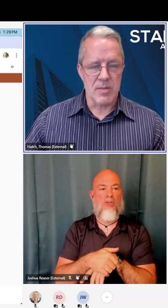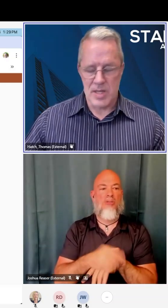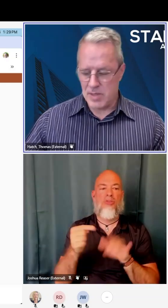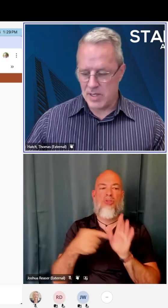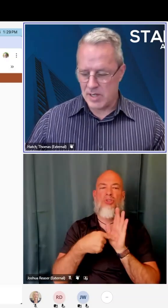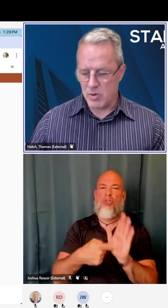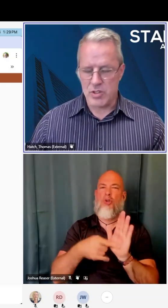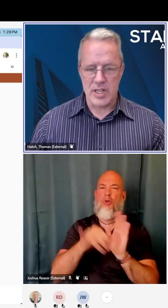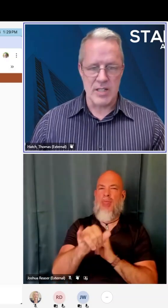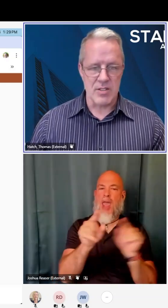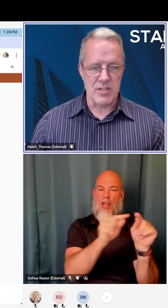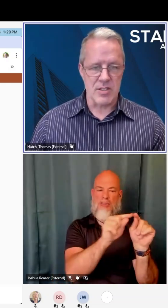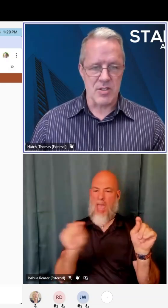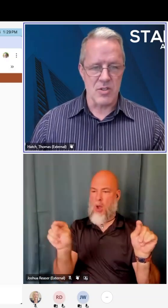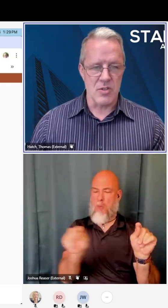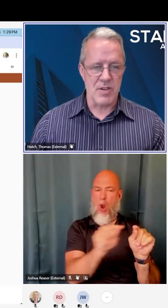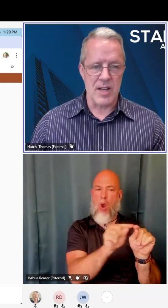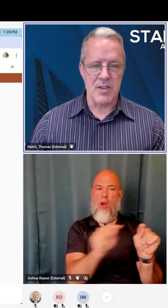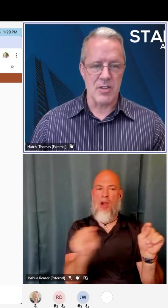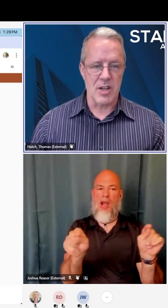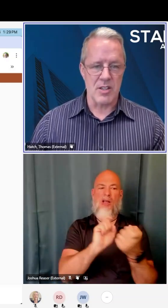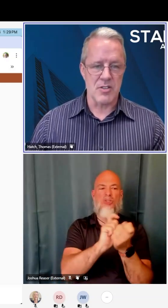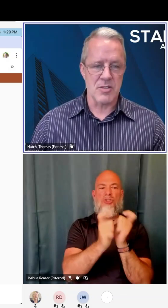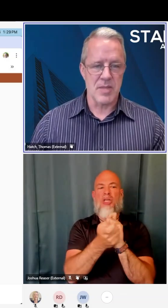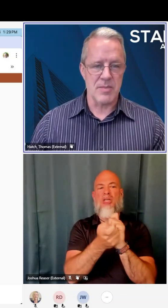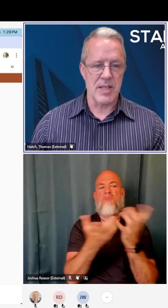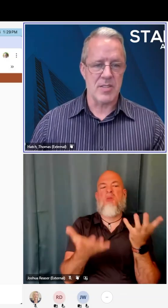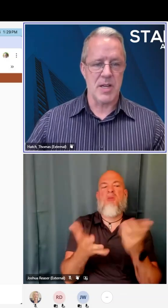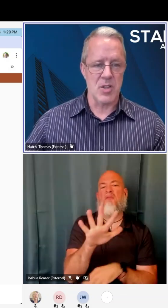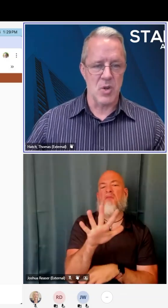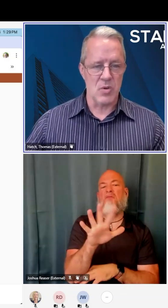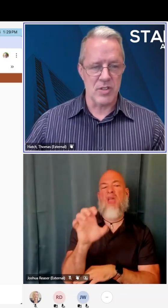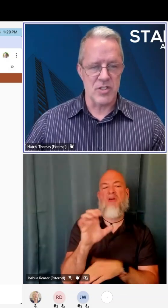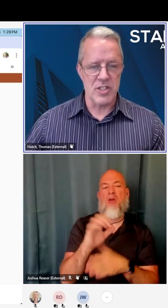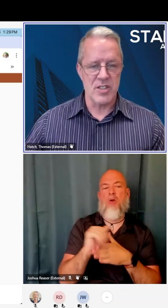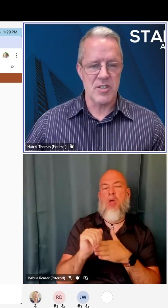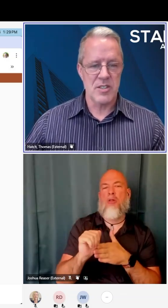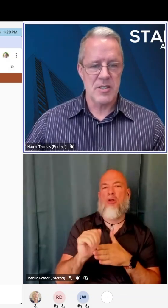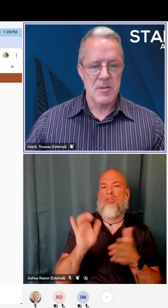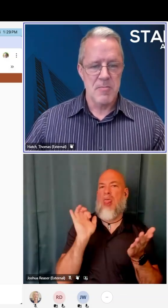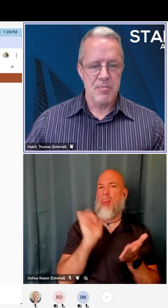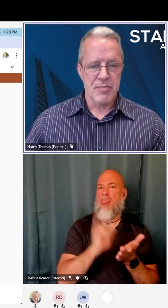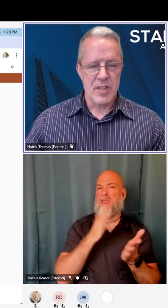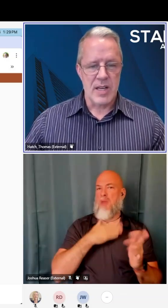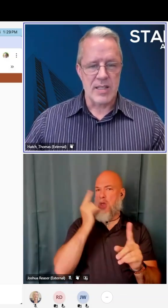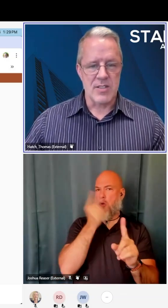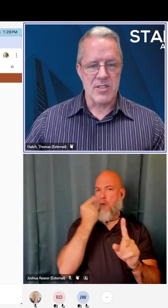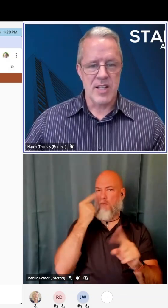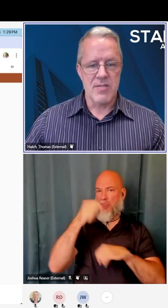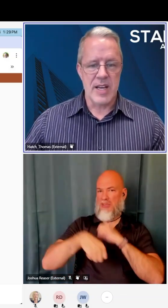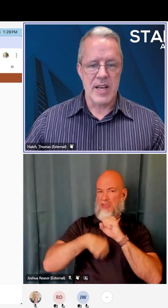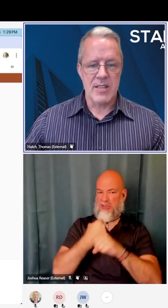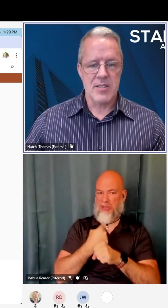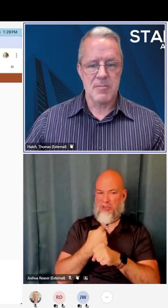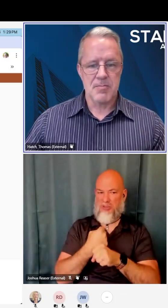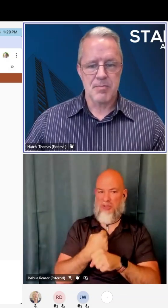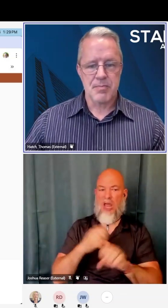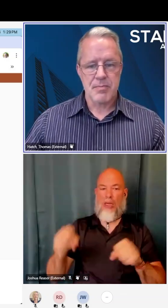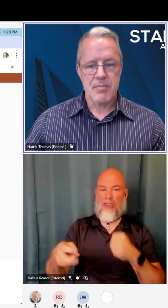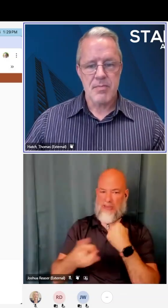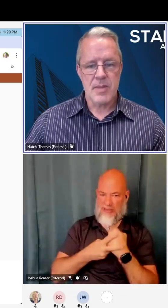works, maybe I will change this to $500. Maybe that's my goal for this year. I can save